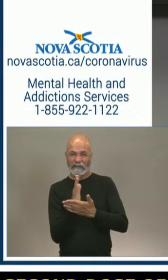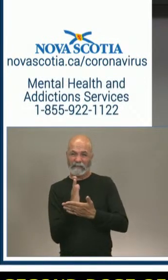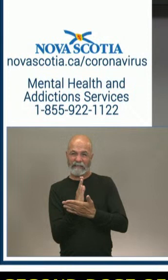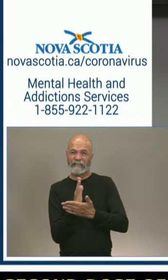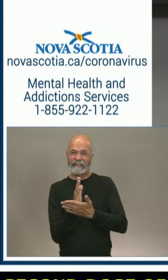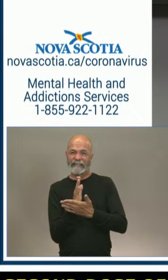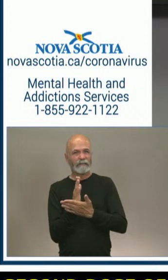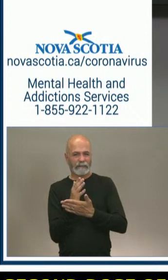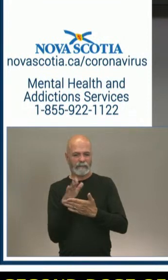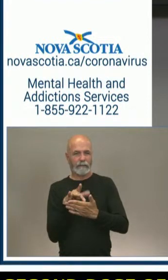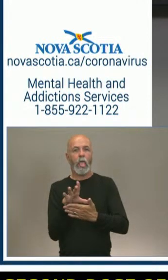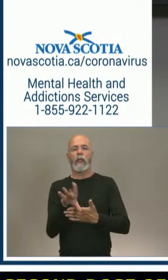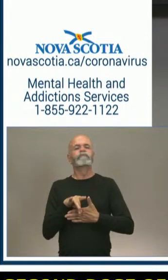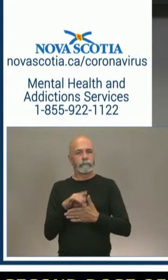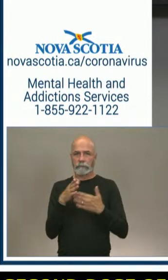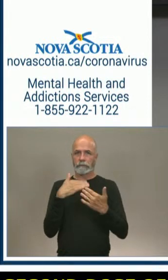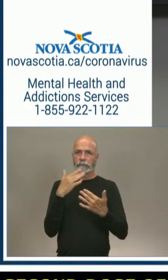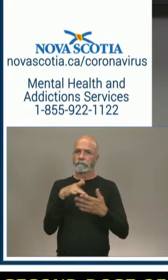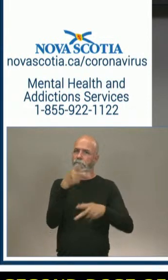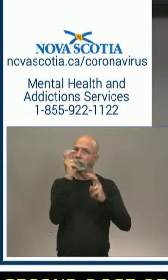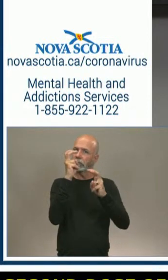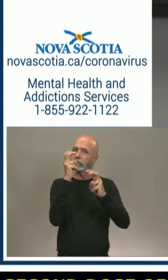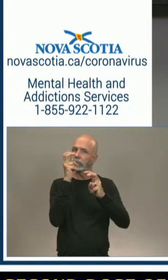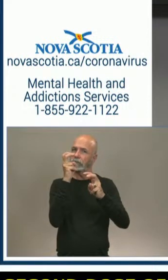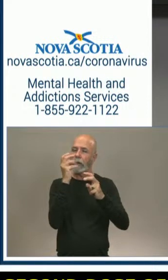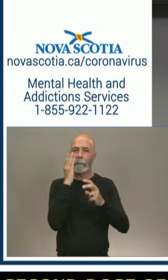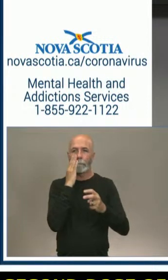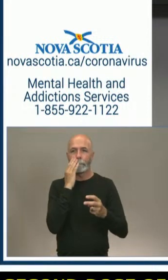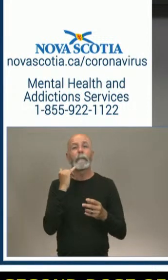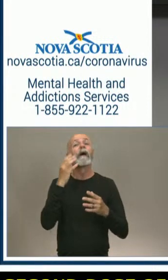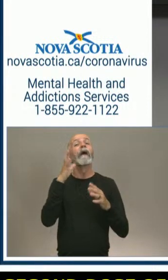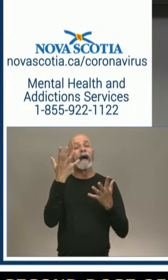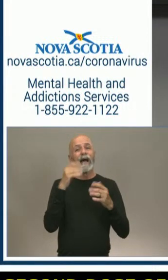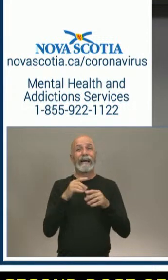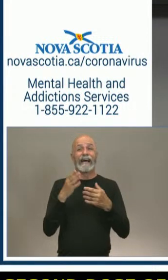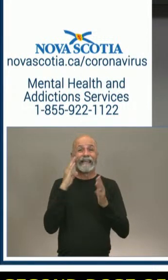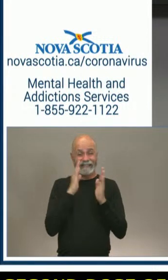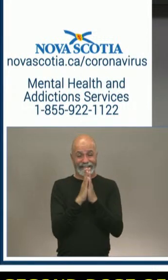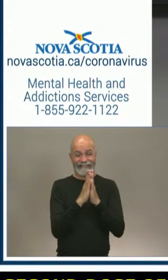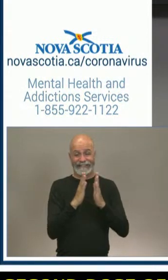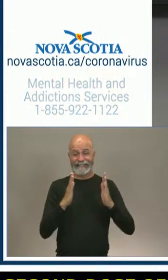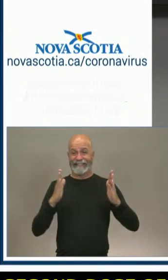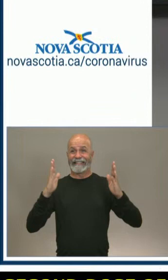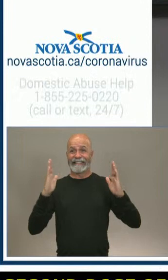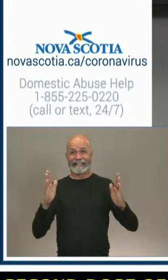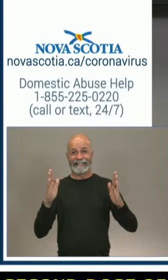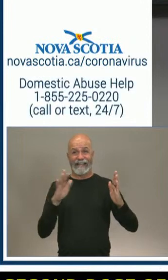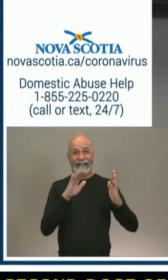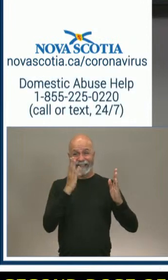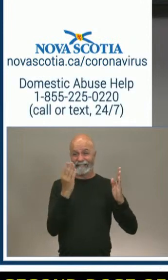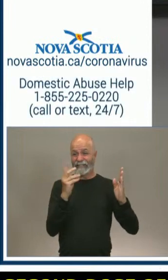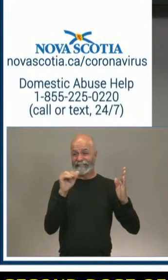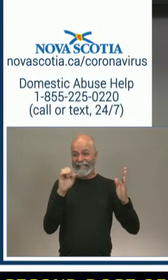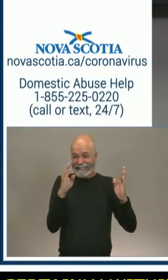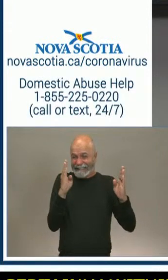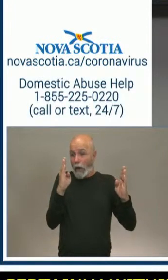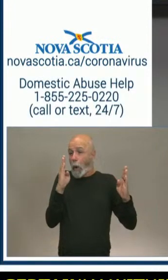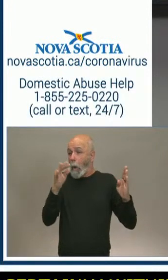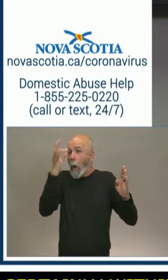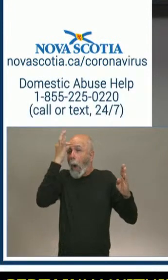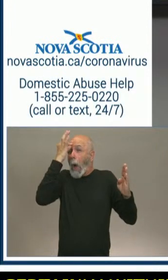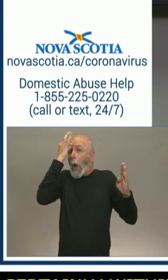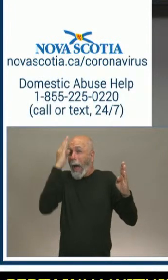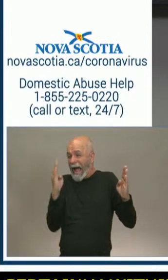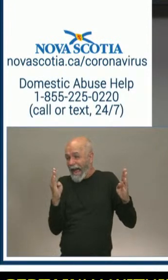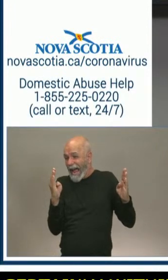COVID. And so the definition of a breakthrough is 14 or more days. And what we've seen in